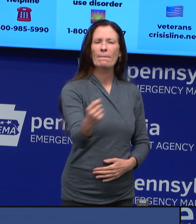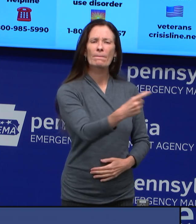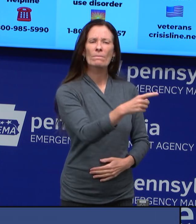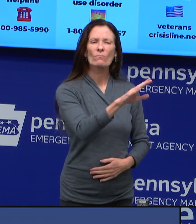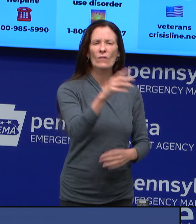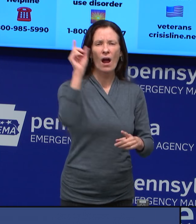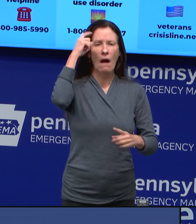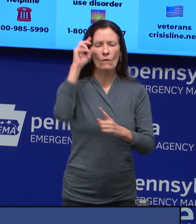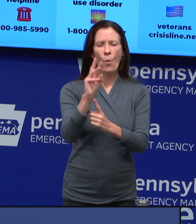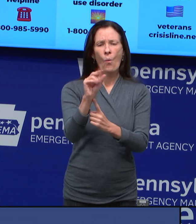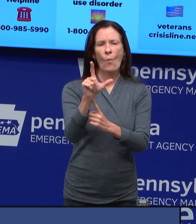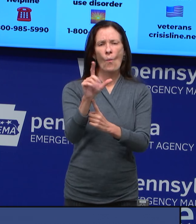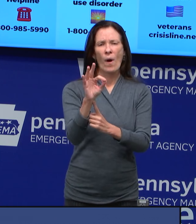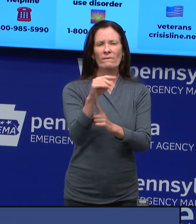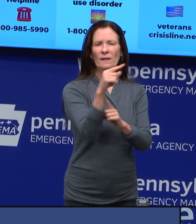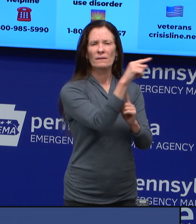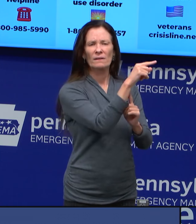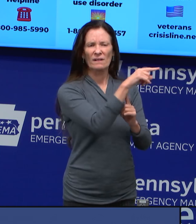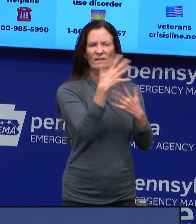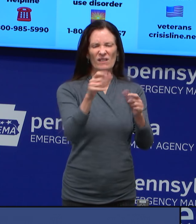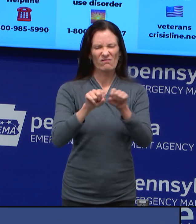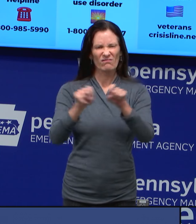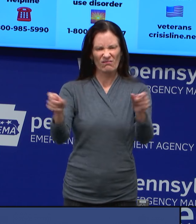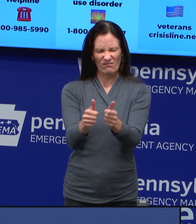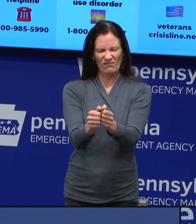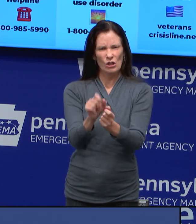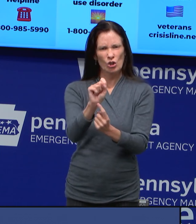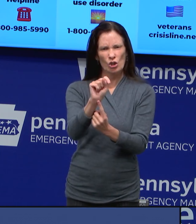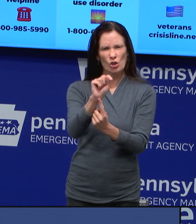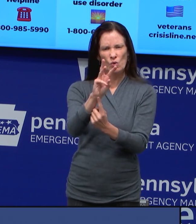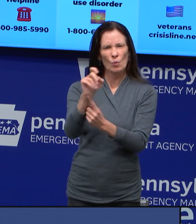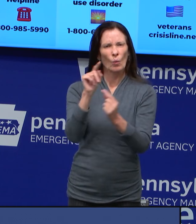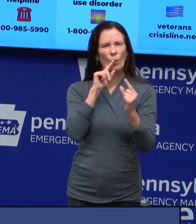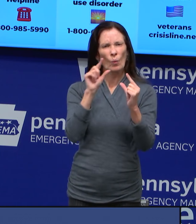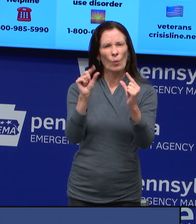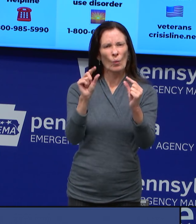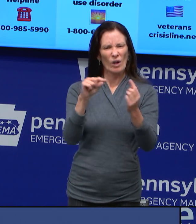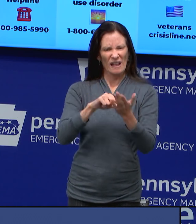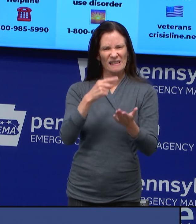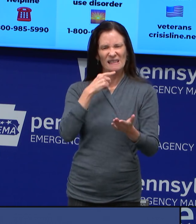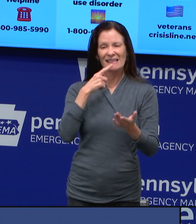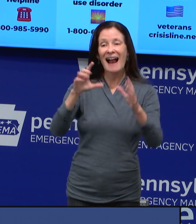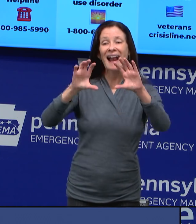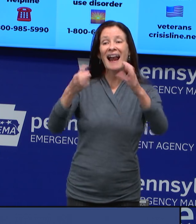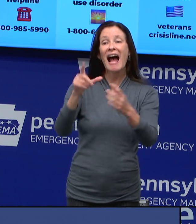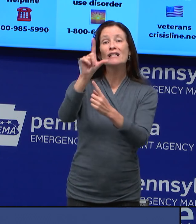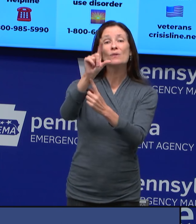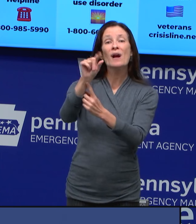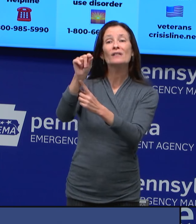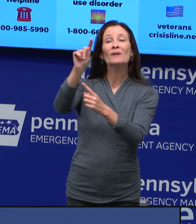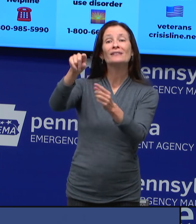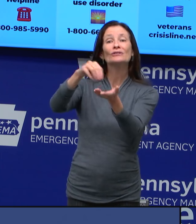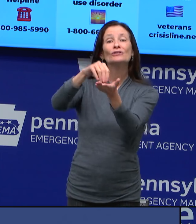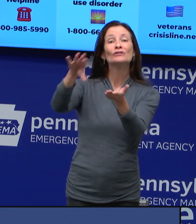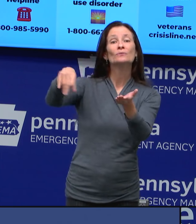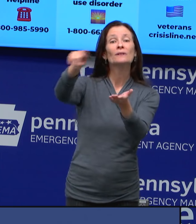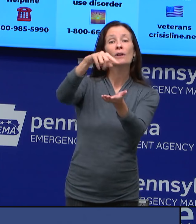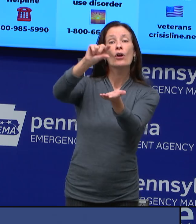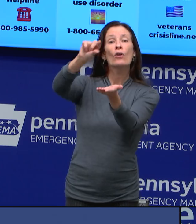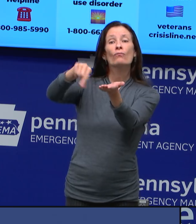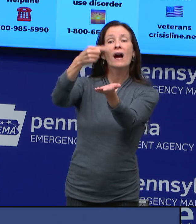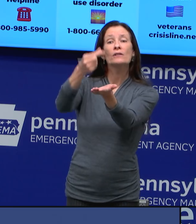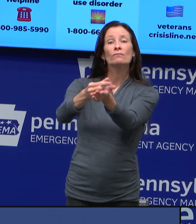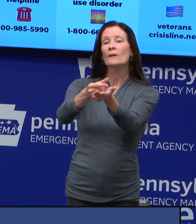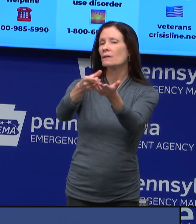in-person graduations are permitted in the state? I'm not specifically familiar with that tweet, but we know